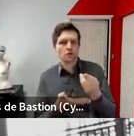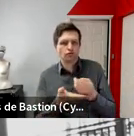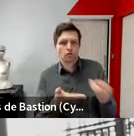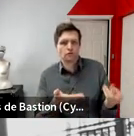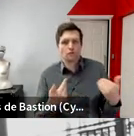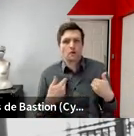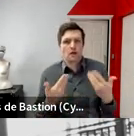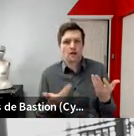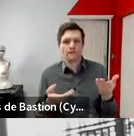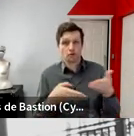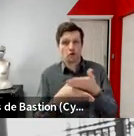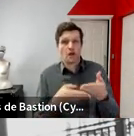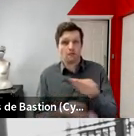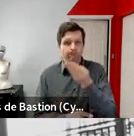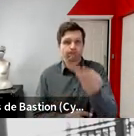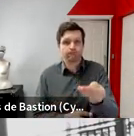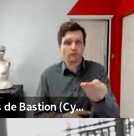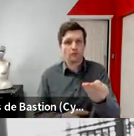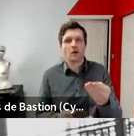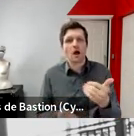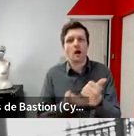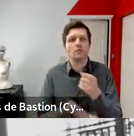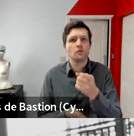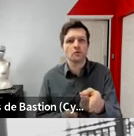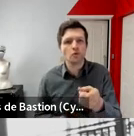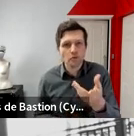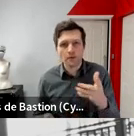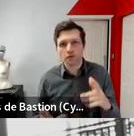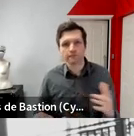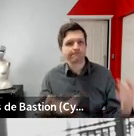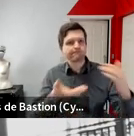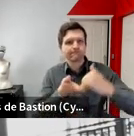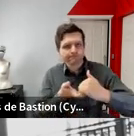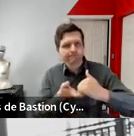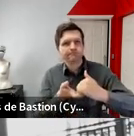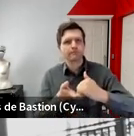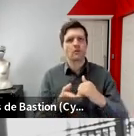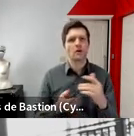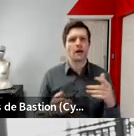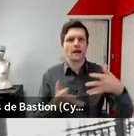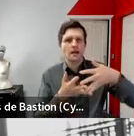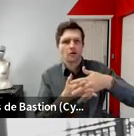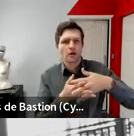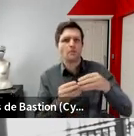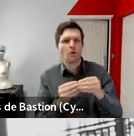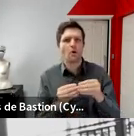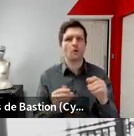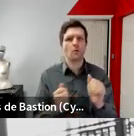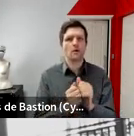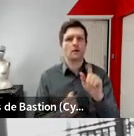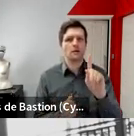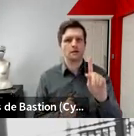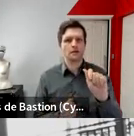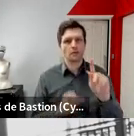with. It's important to start using that information and share it so that we're collaborating with